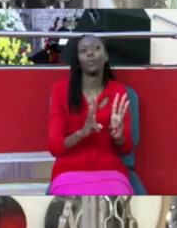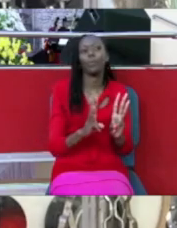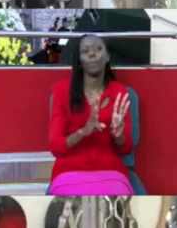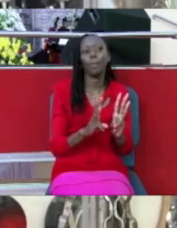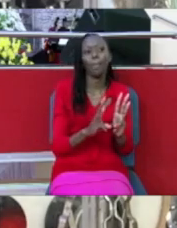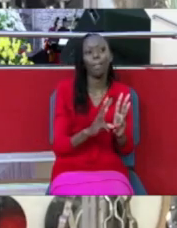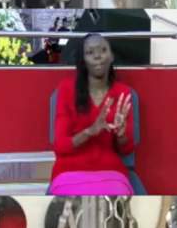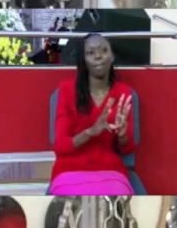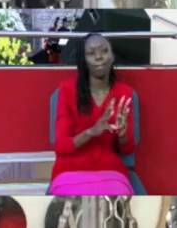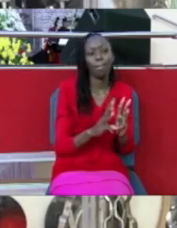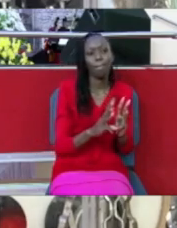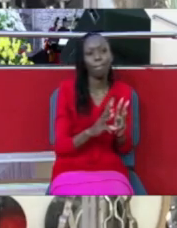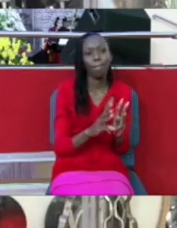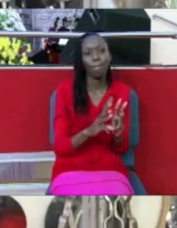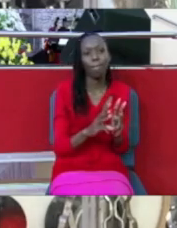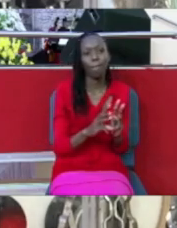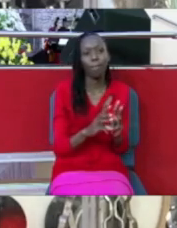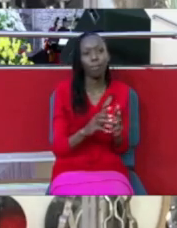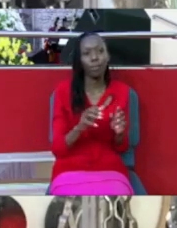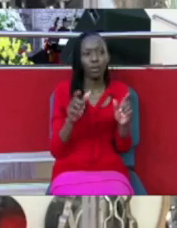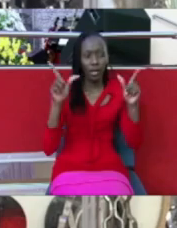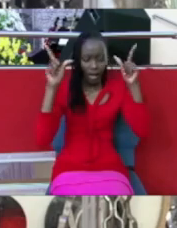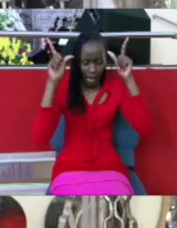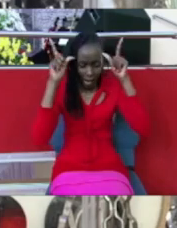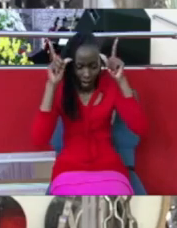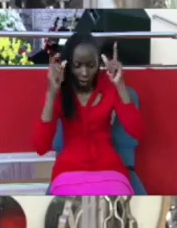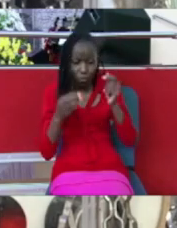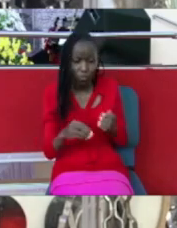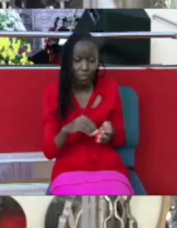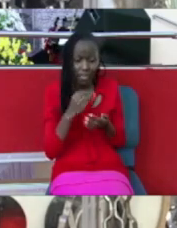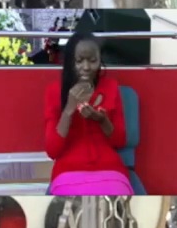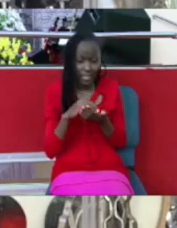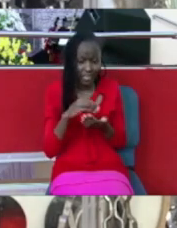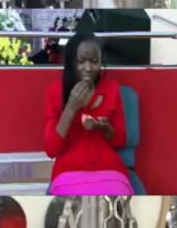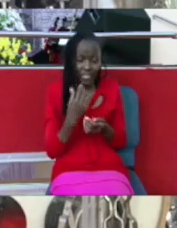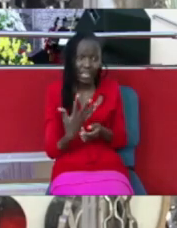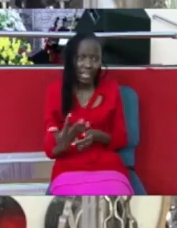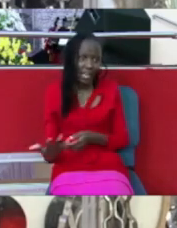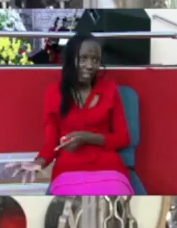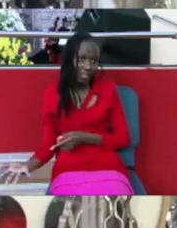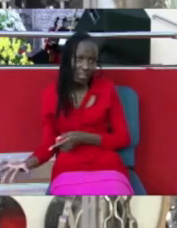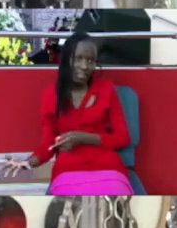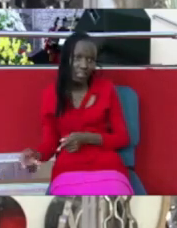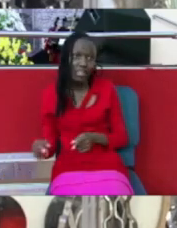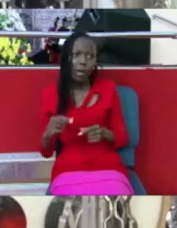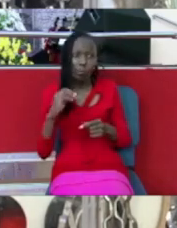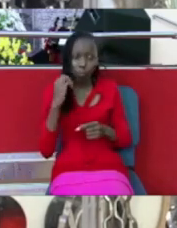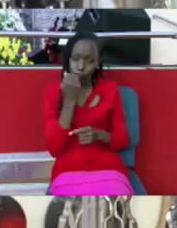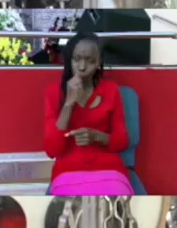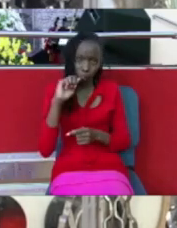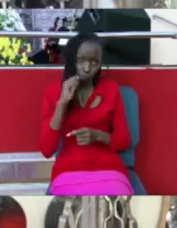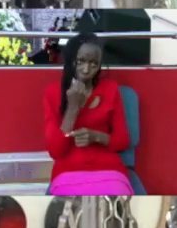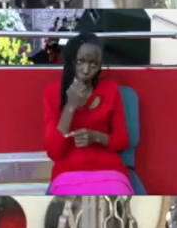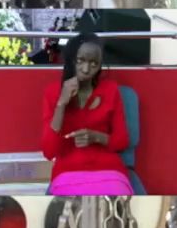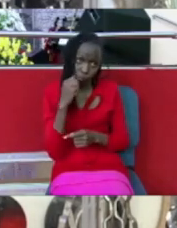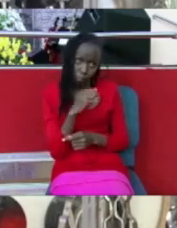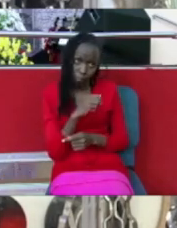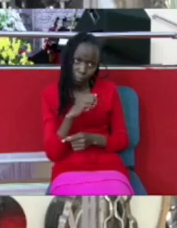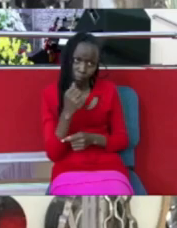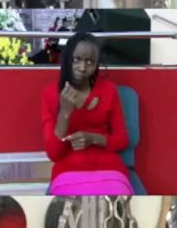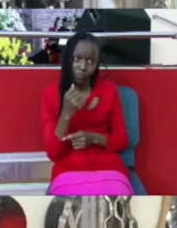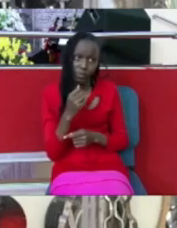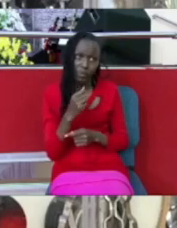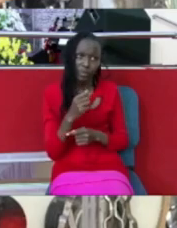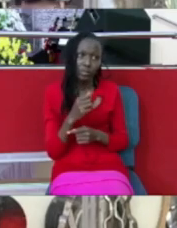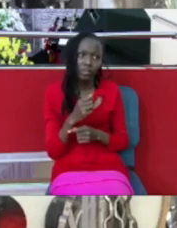ni jambo kama lile. Cows eat the grass. Aha, ng'ombe hula nyasi. Chew it up. Anaitafuna. And set it to